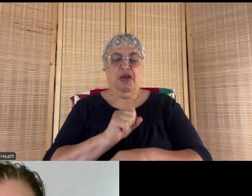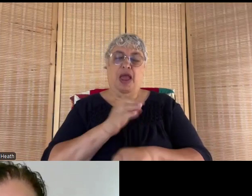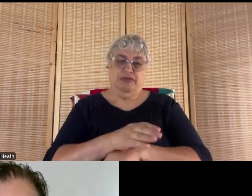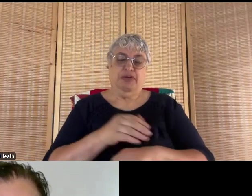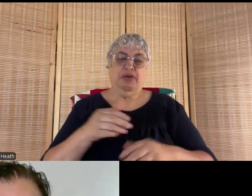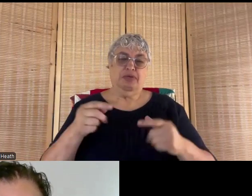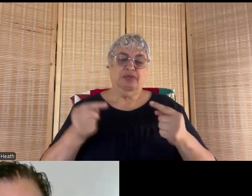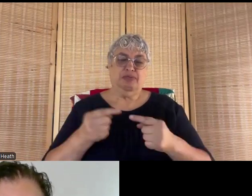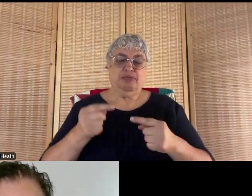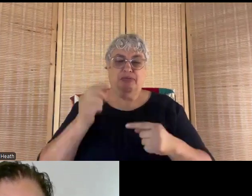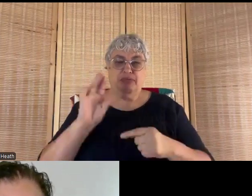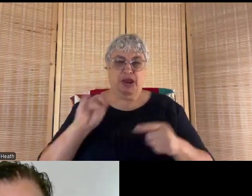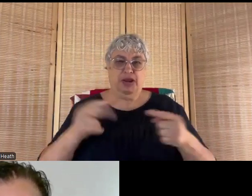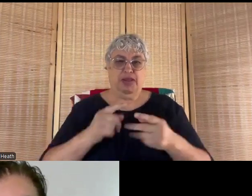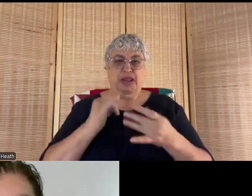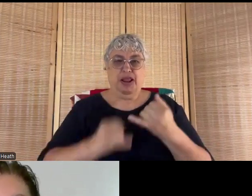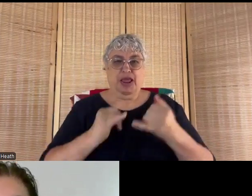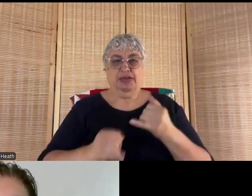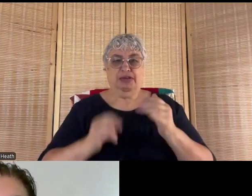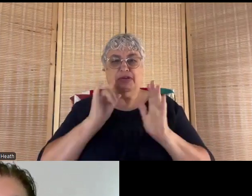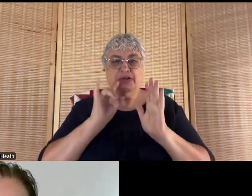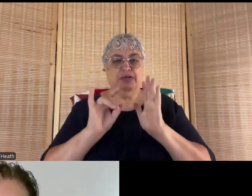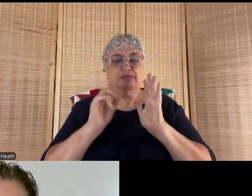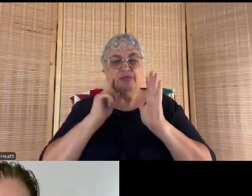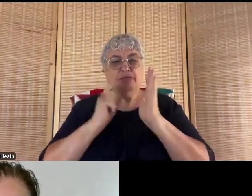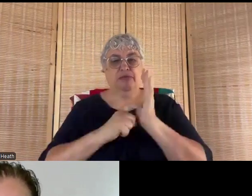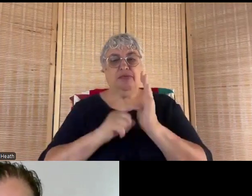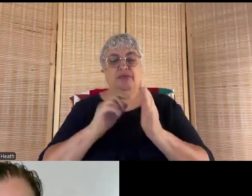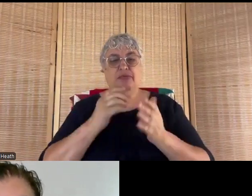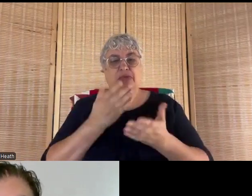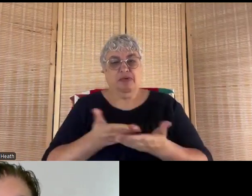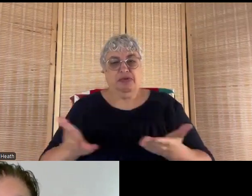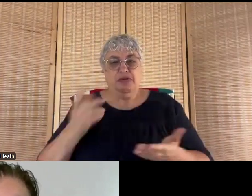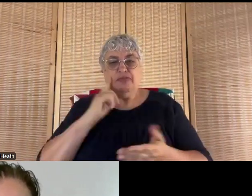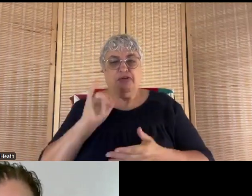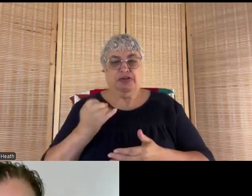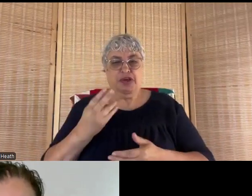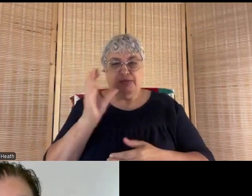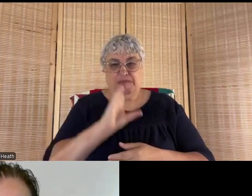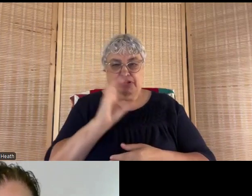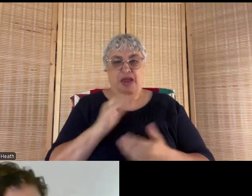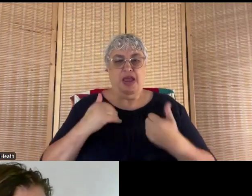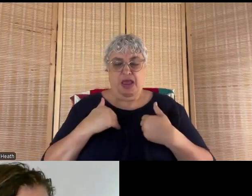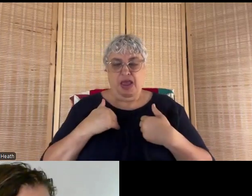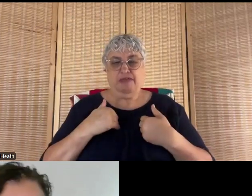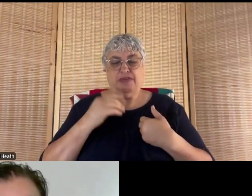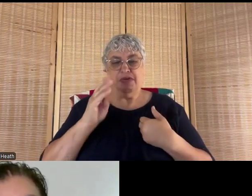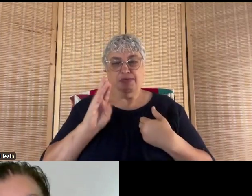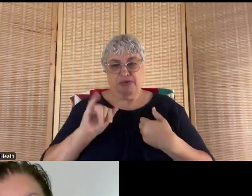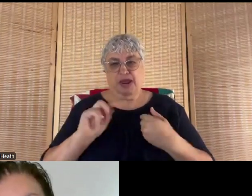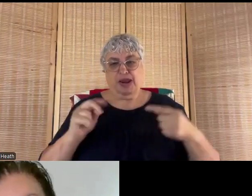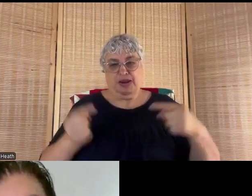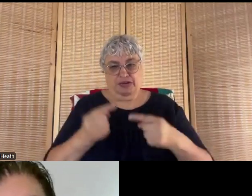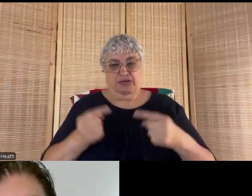last part of the session, identifying resources for job seekers, who have a brain injury. We're going to be